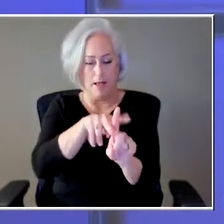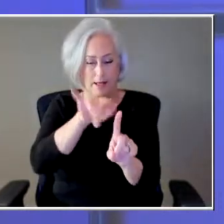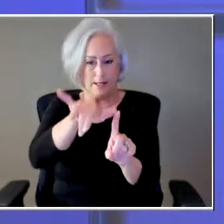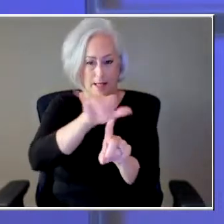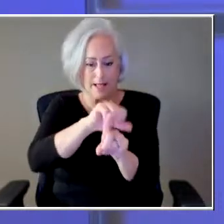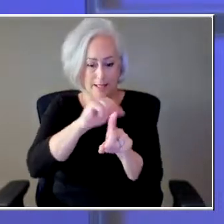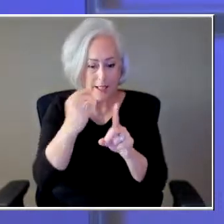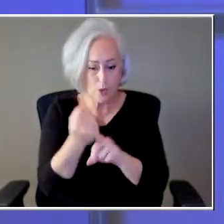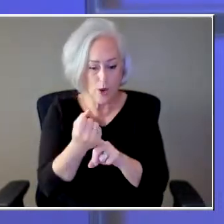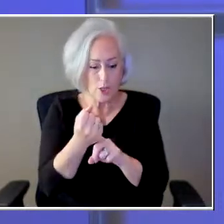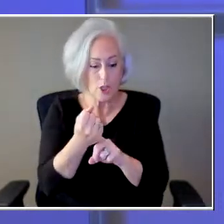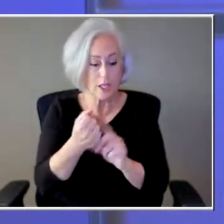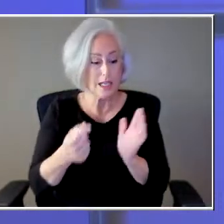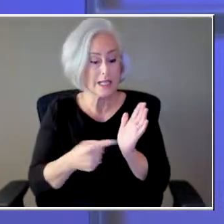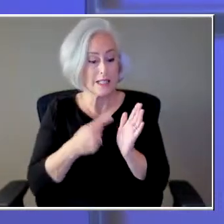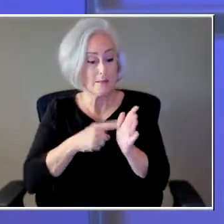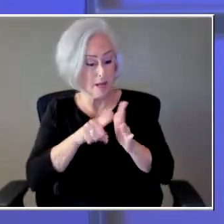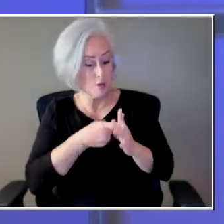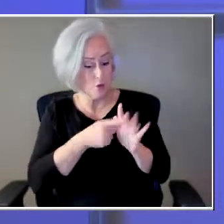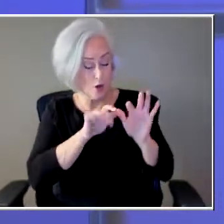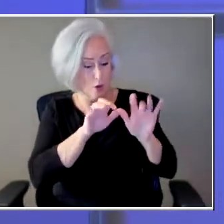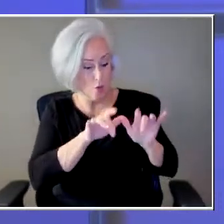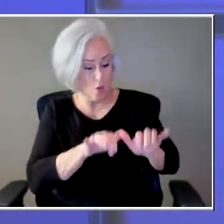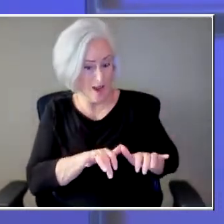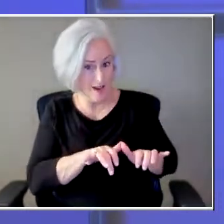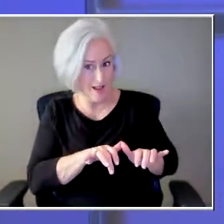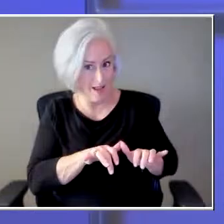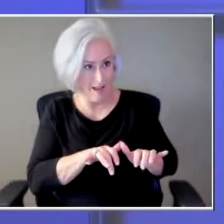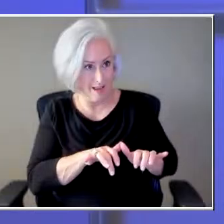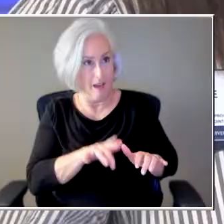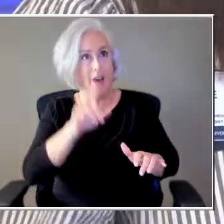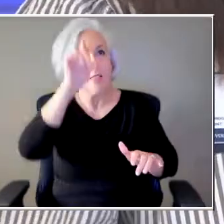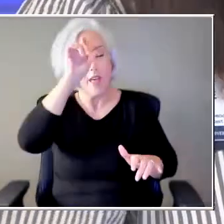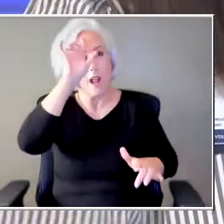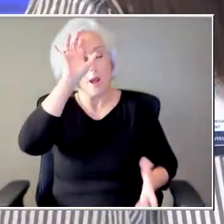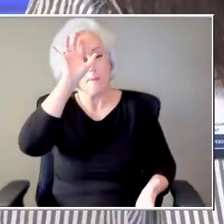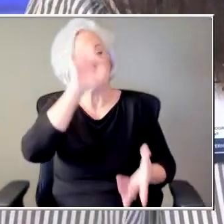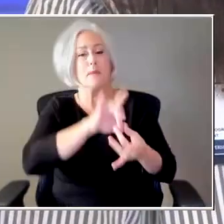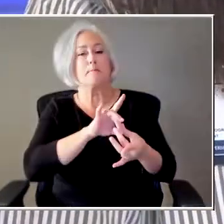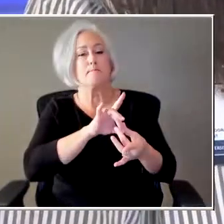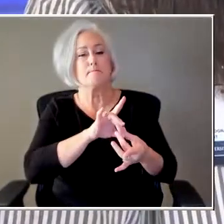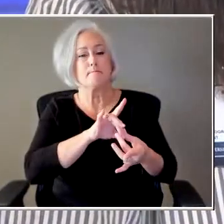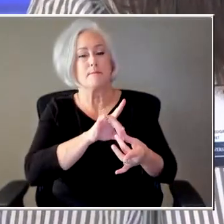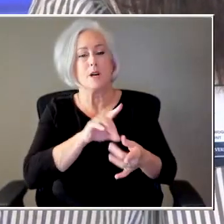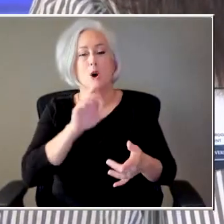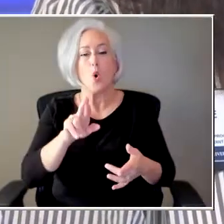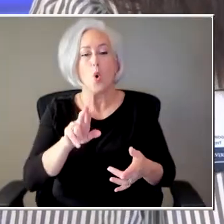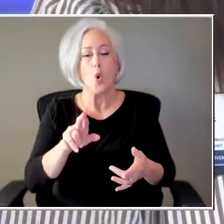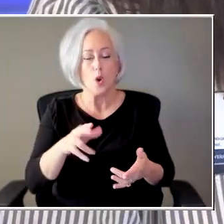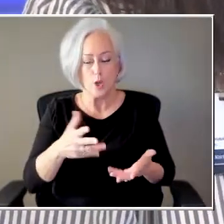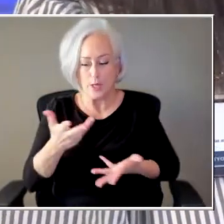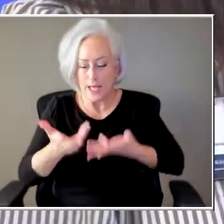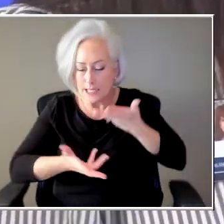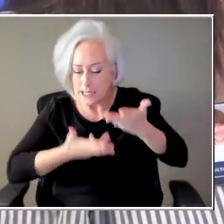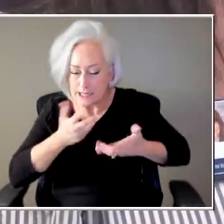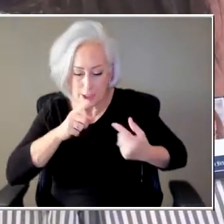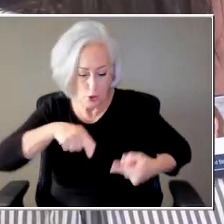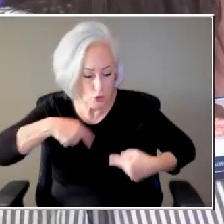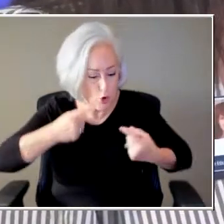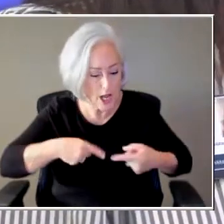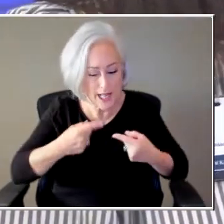therapy class or something, and you're not really in touch with that, and then it just comes out. So it's just another tool that can be